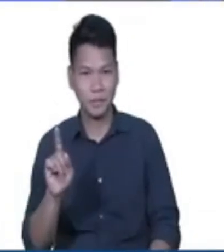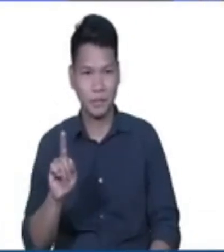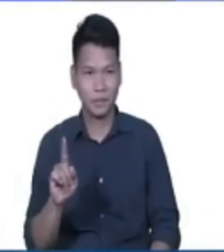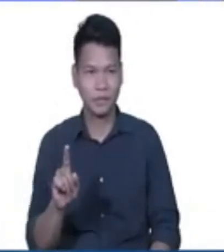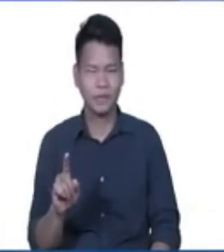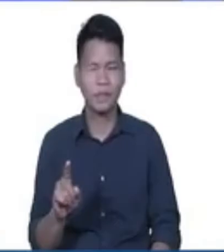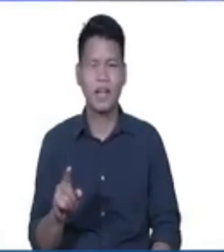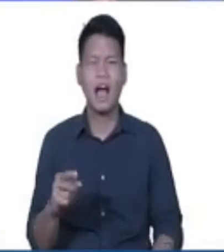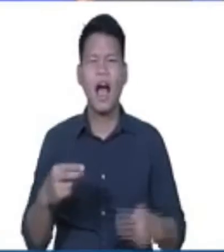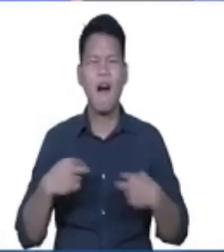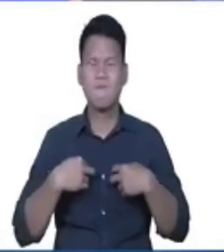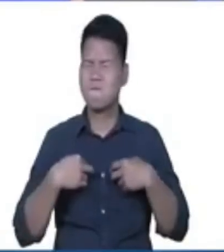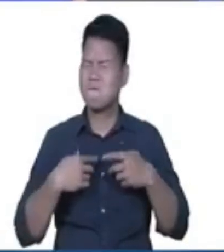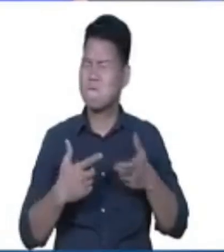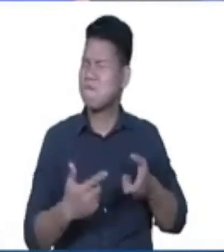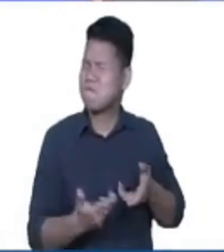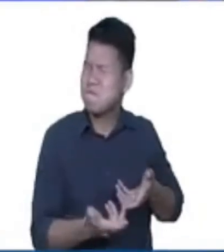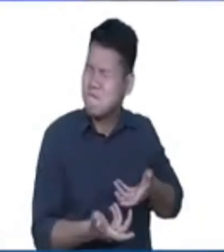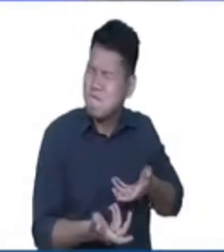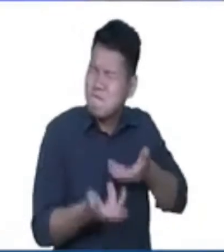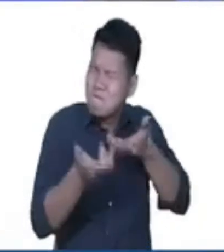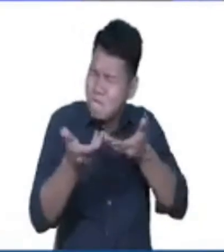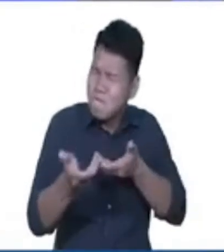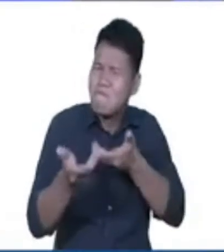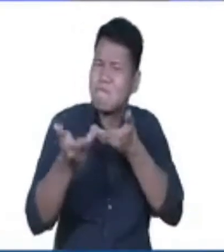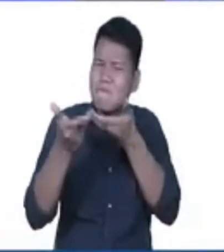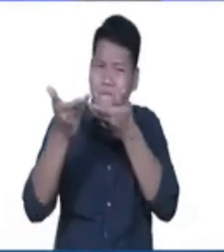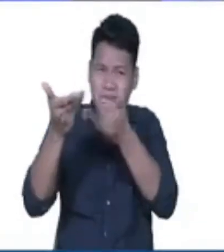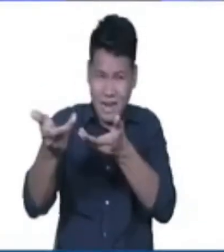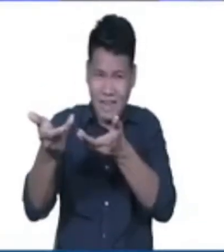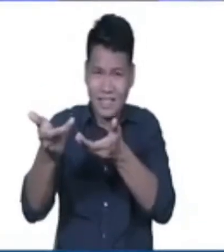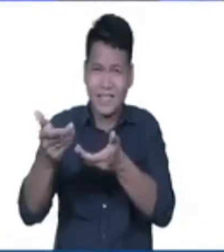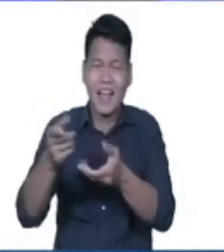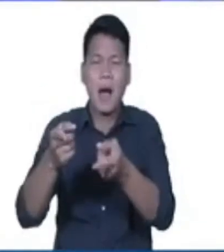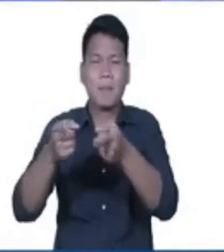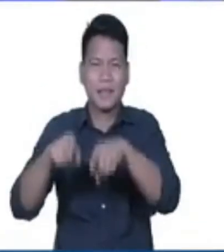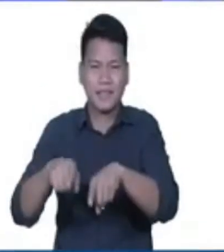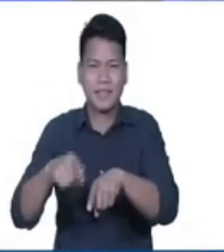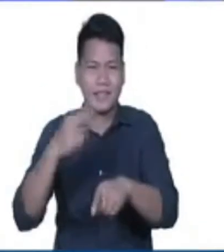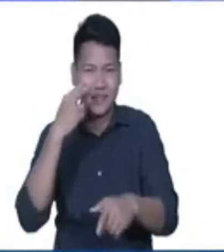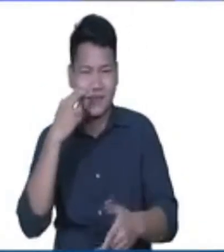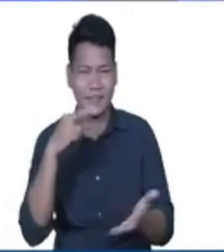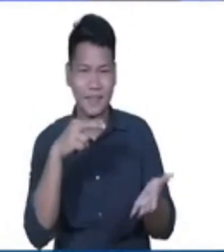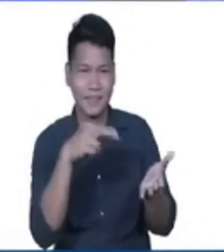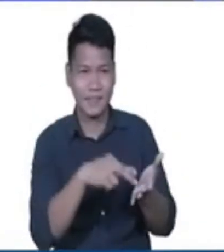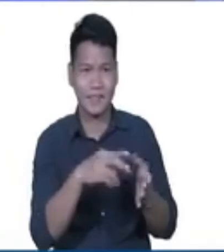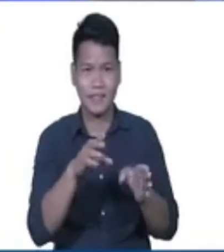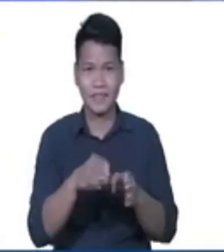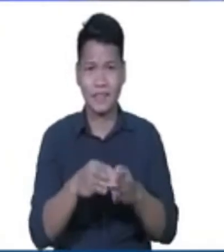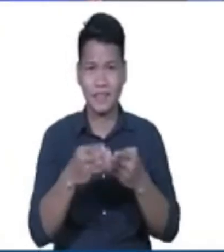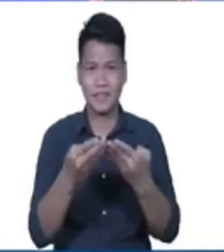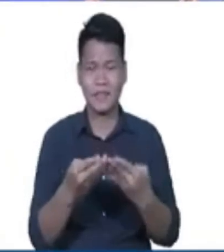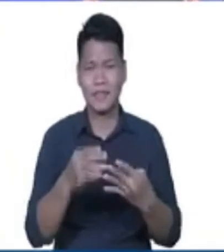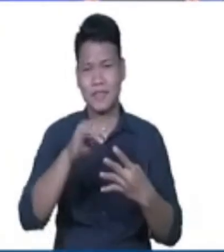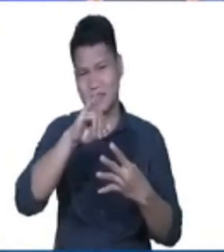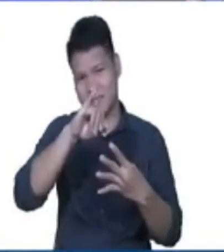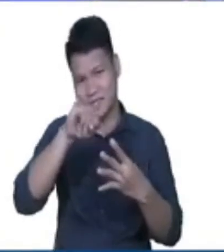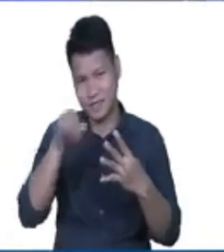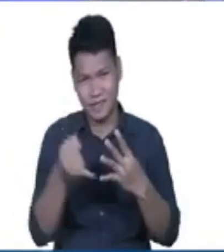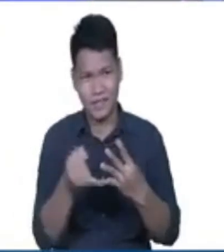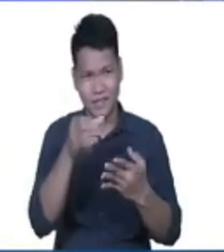napakalaking sakripisyo na makikita po sa Juan Kapitulo 3 Talatang 16